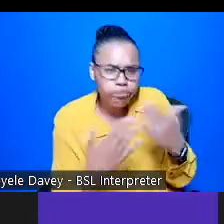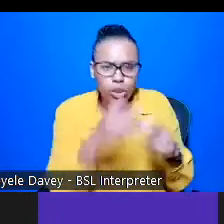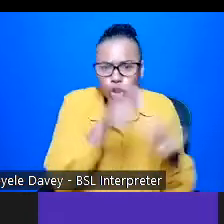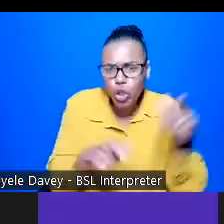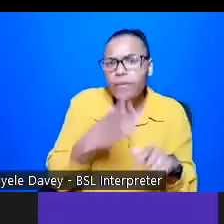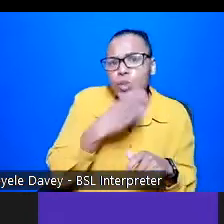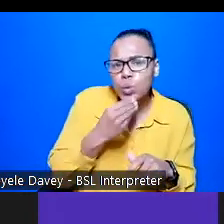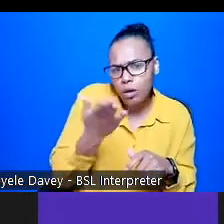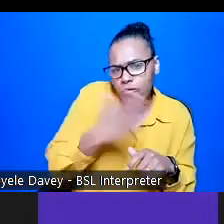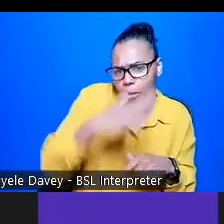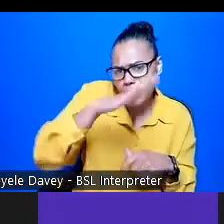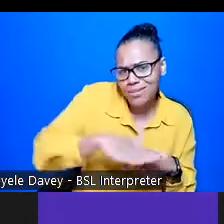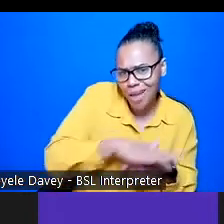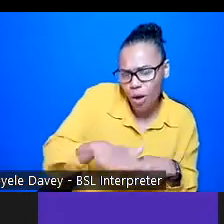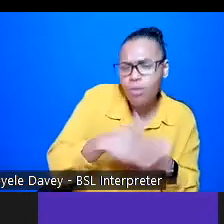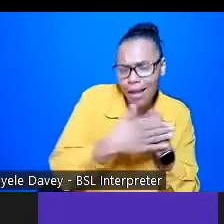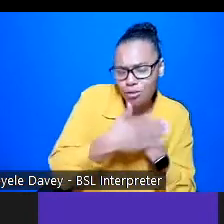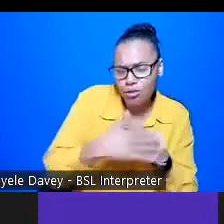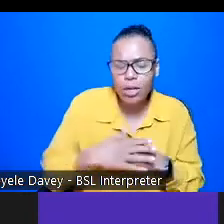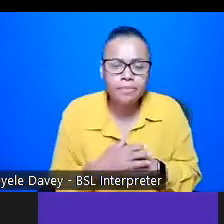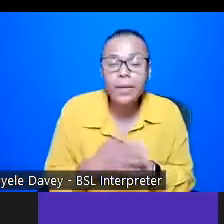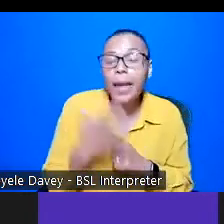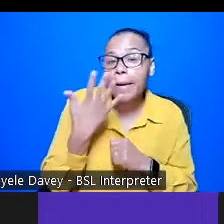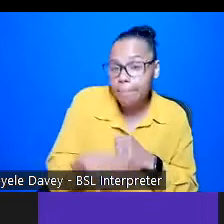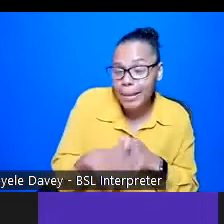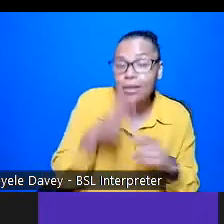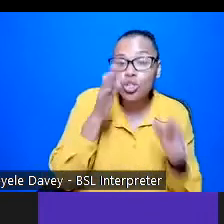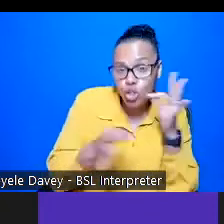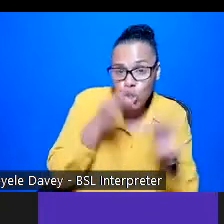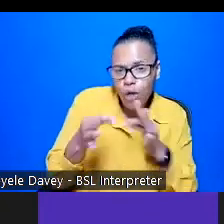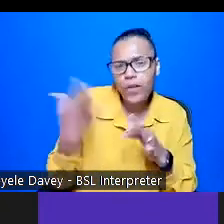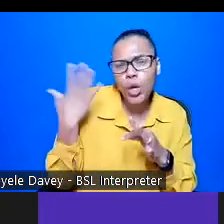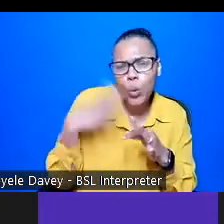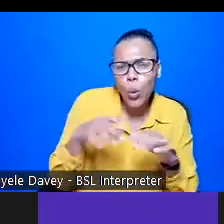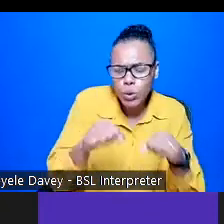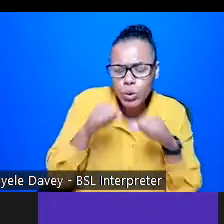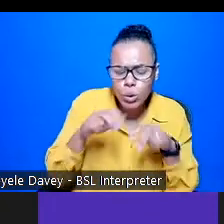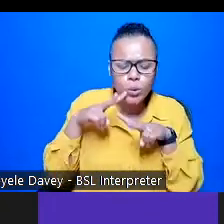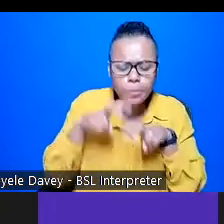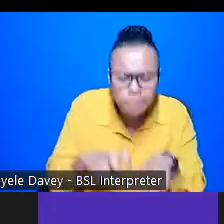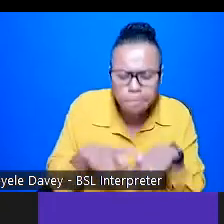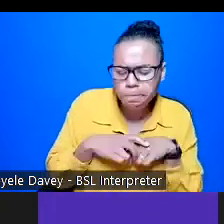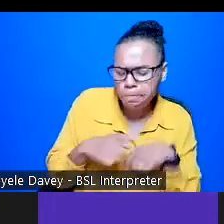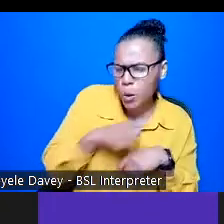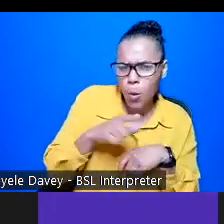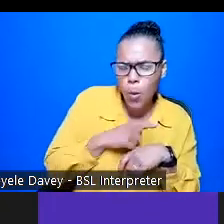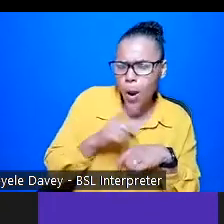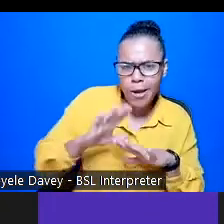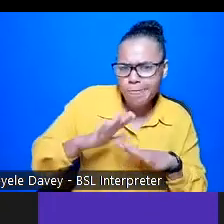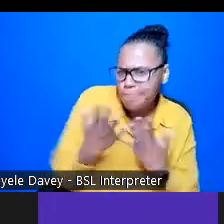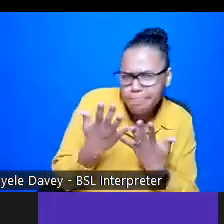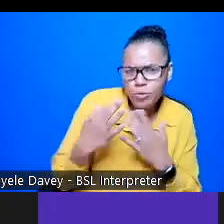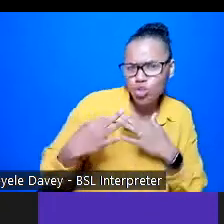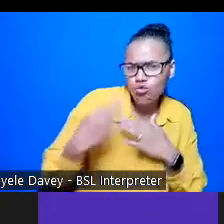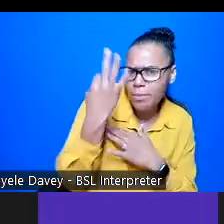the advisory board, a pulse survey was also carried out to take a deep dive in the lack of South Asian representation in elite sport and